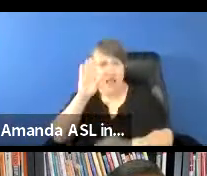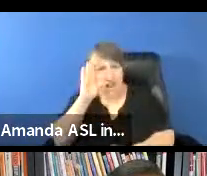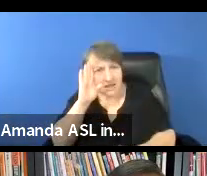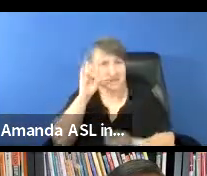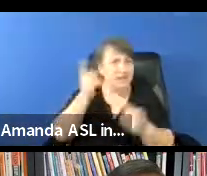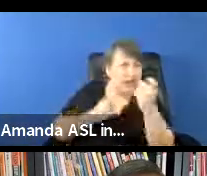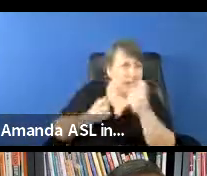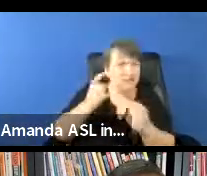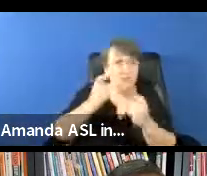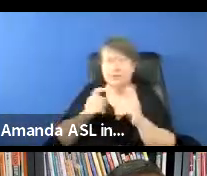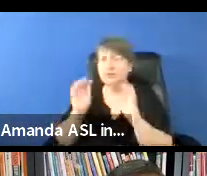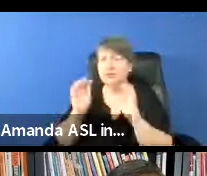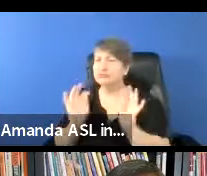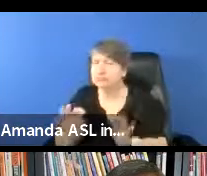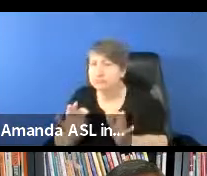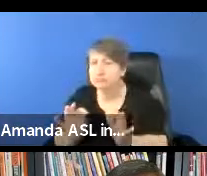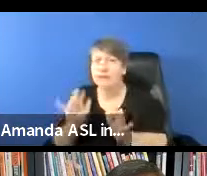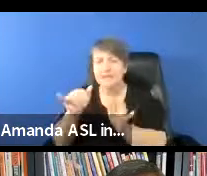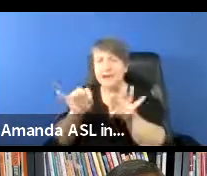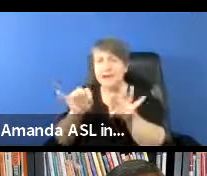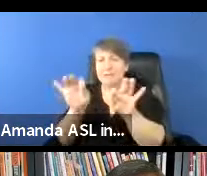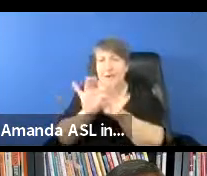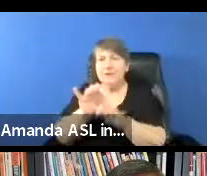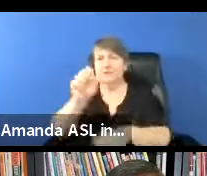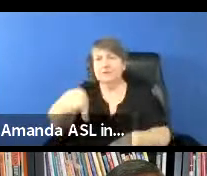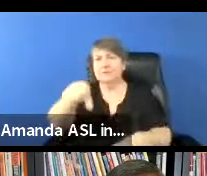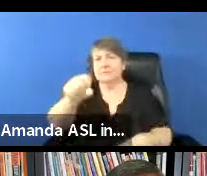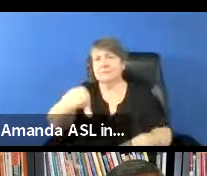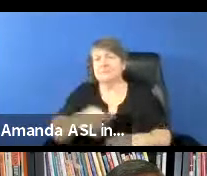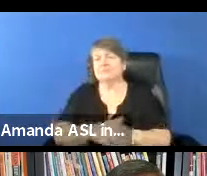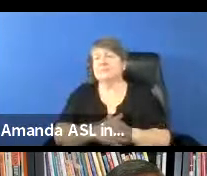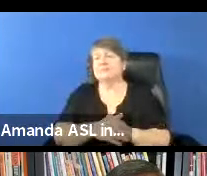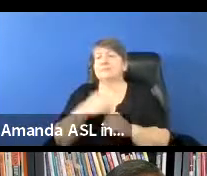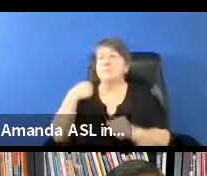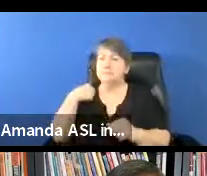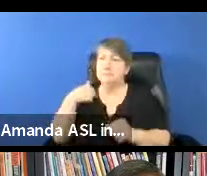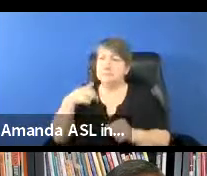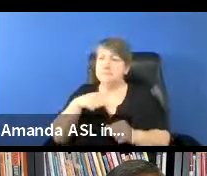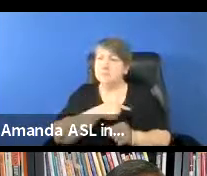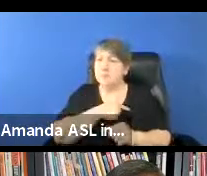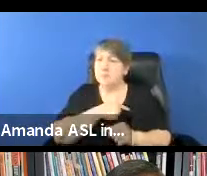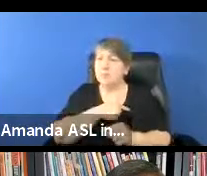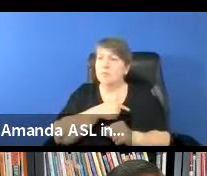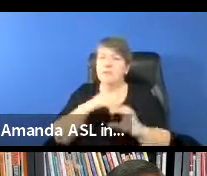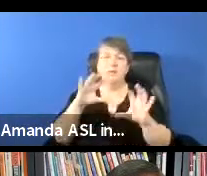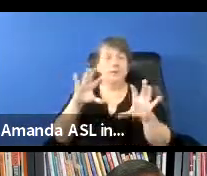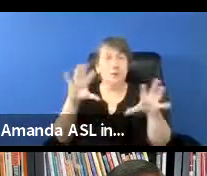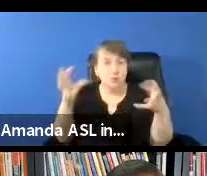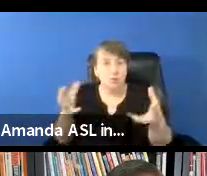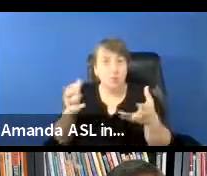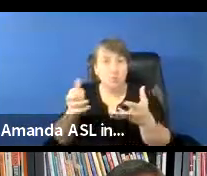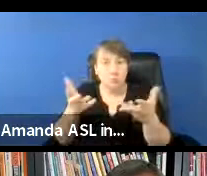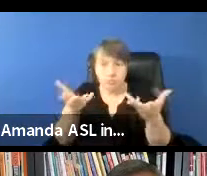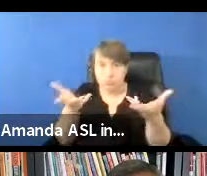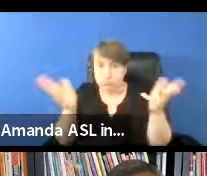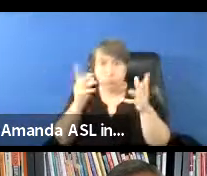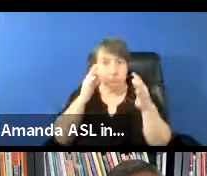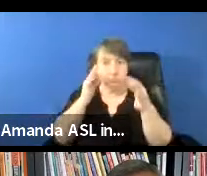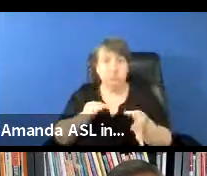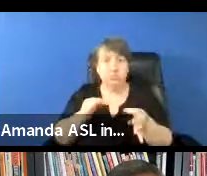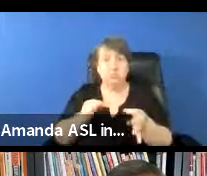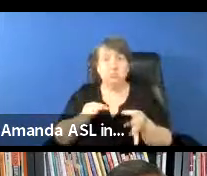asking questions. It absolutely matters. We are, by group consensus, and